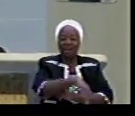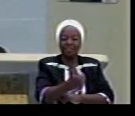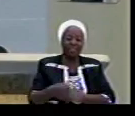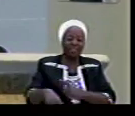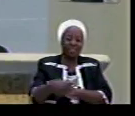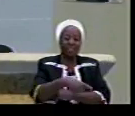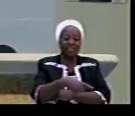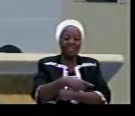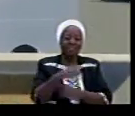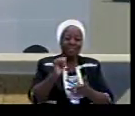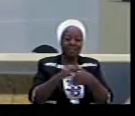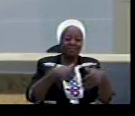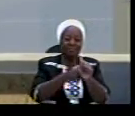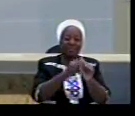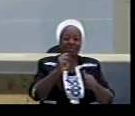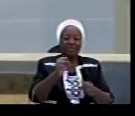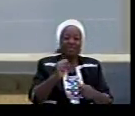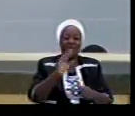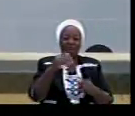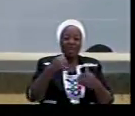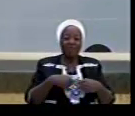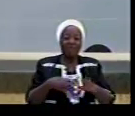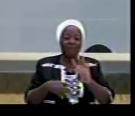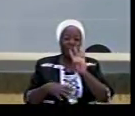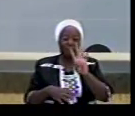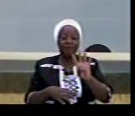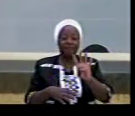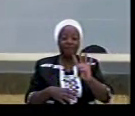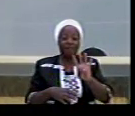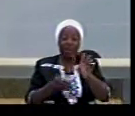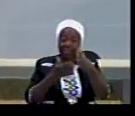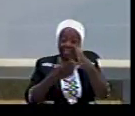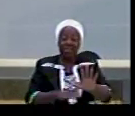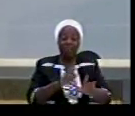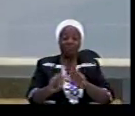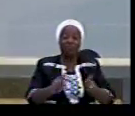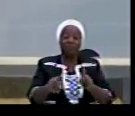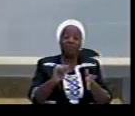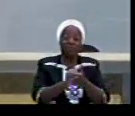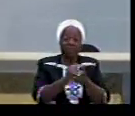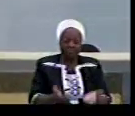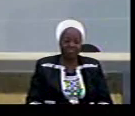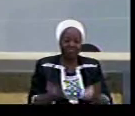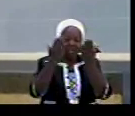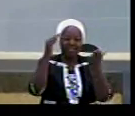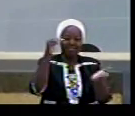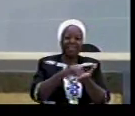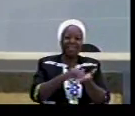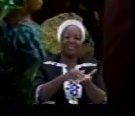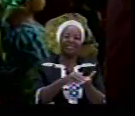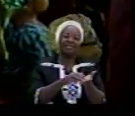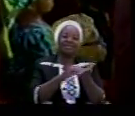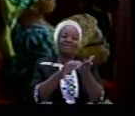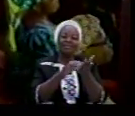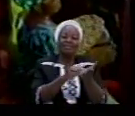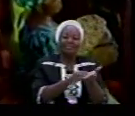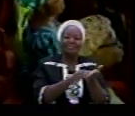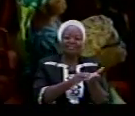followed, about four dead people came back to life.